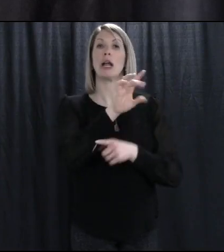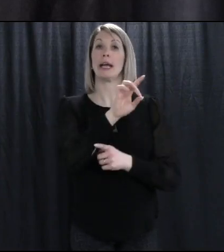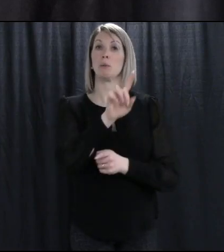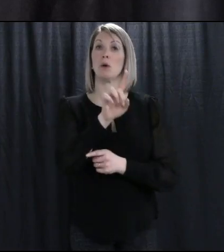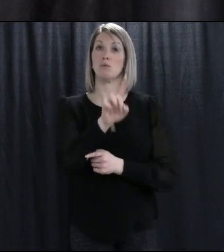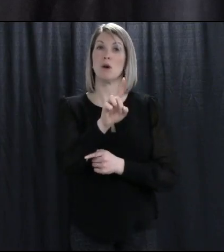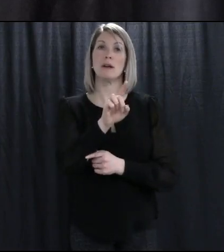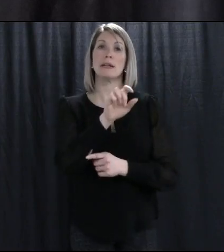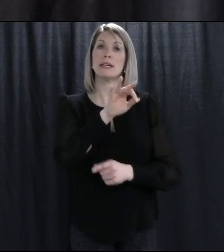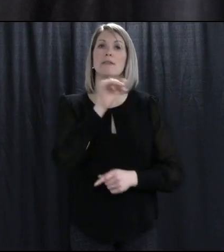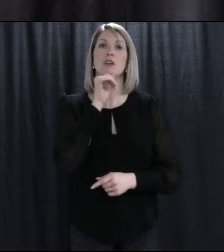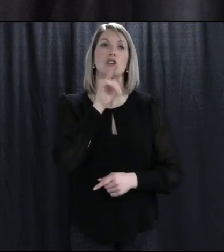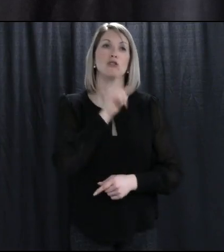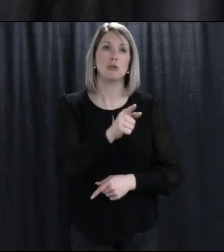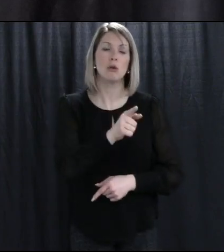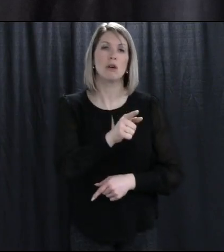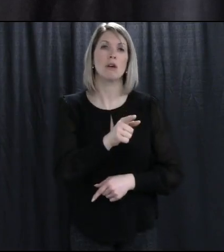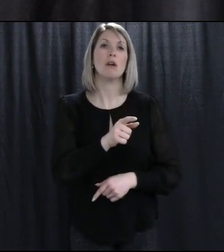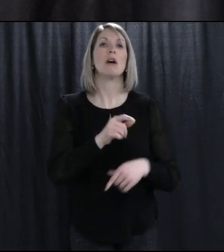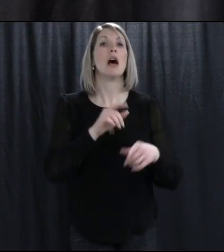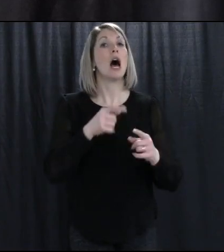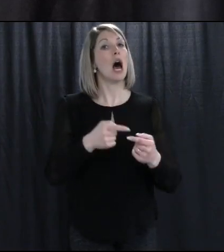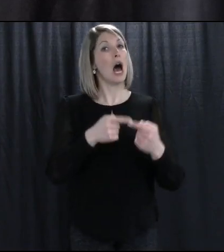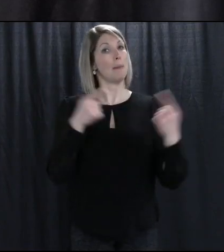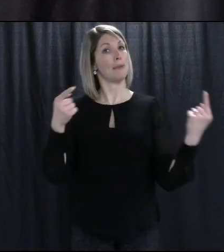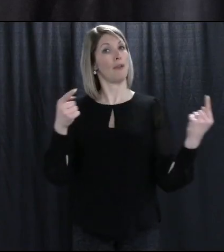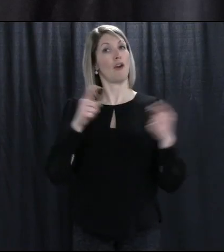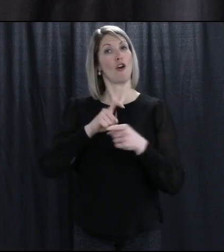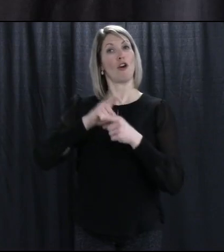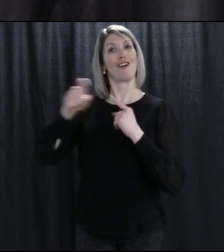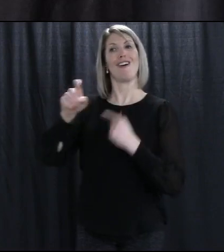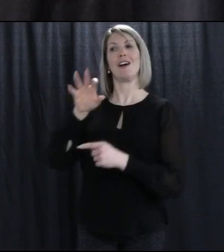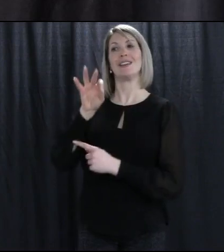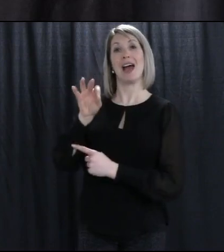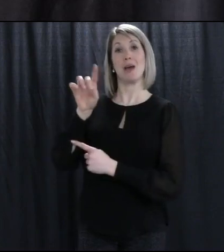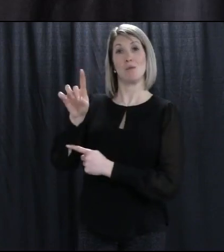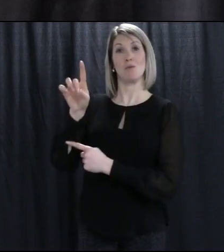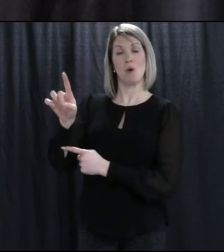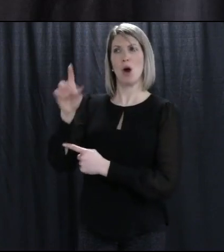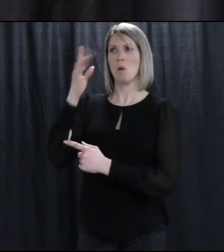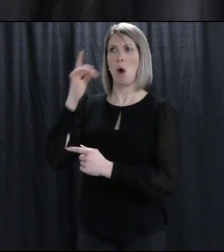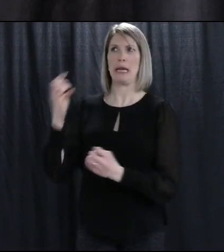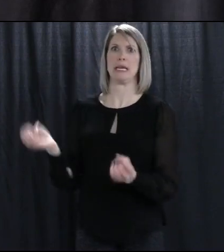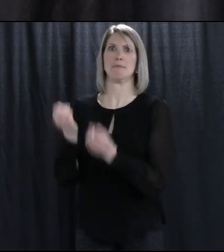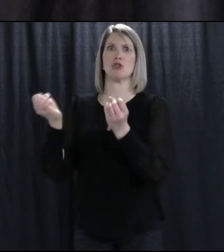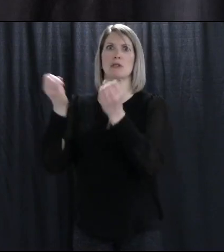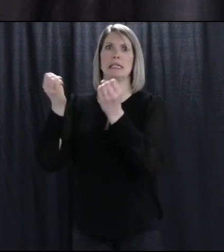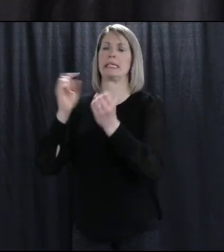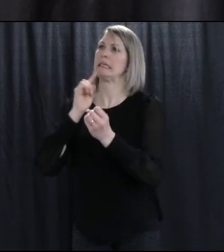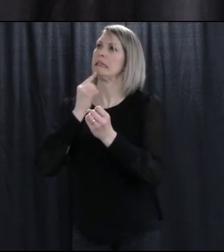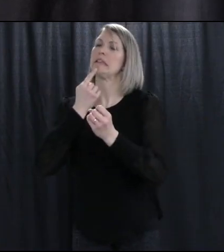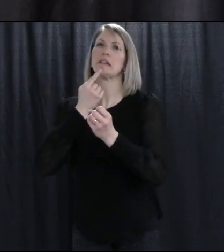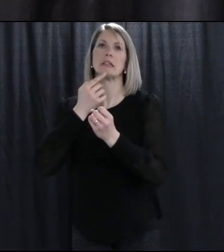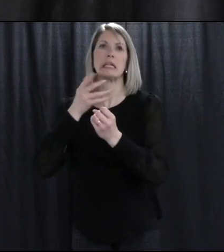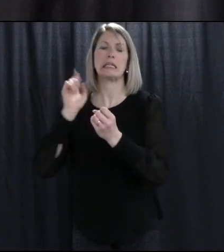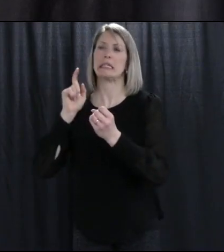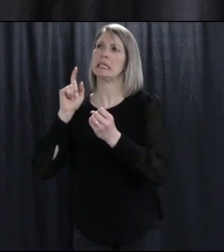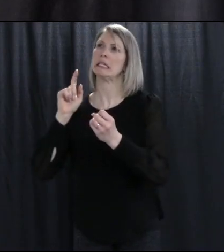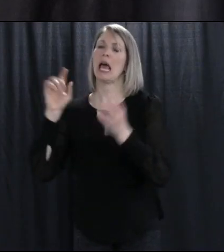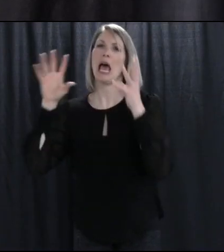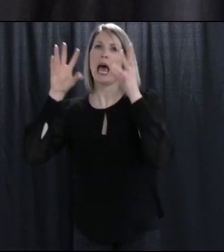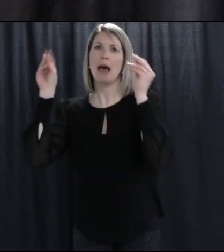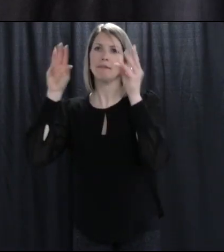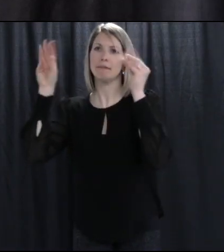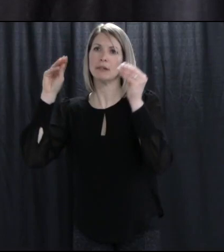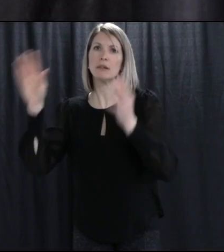But if you call 911 because there is a feeling that you are sick enough that you need immediate, urgent medical attention, and